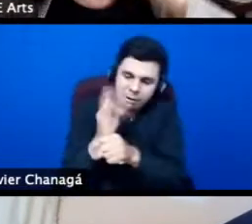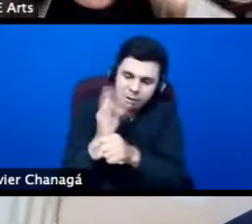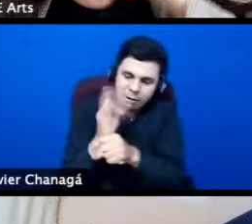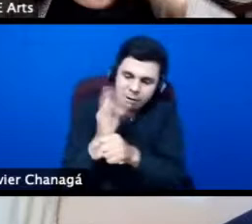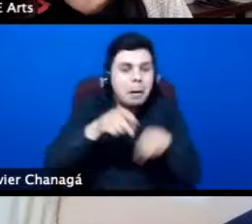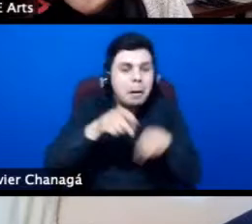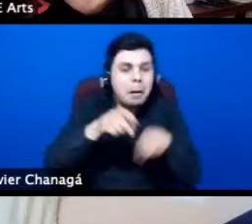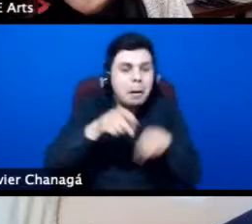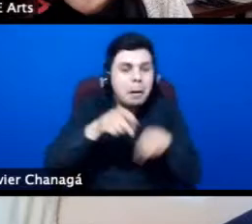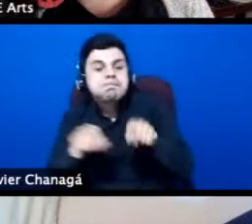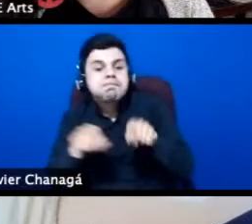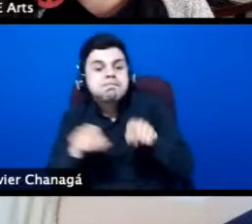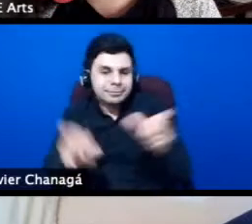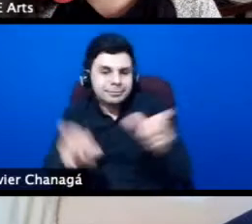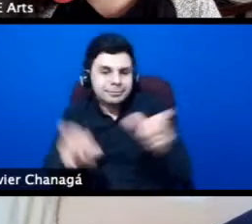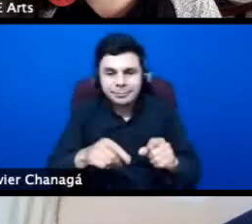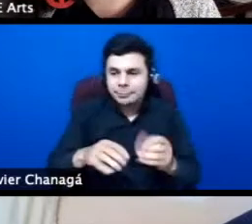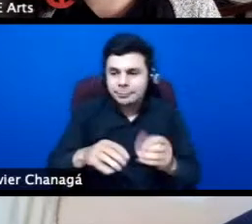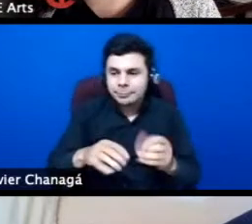proponen